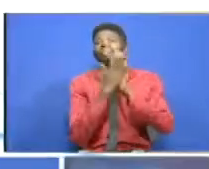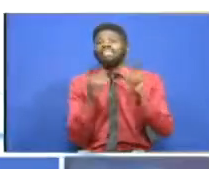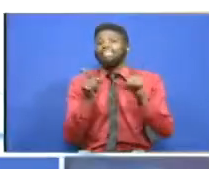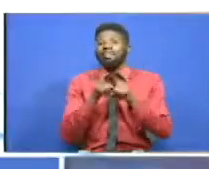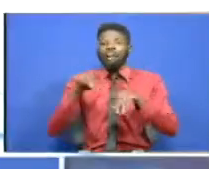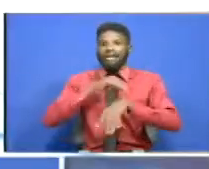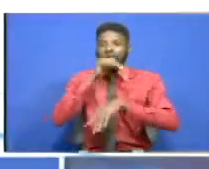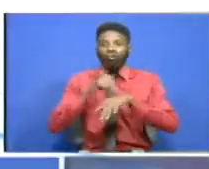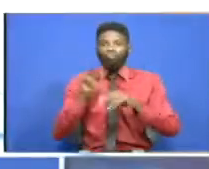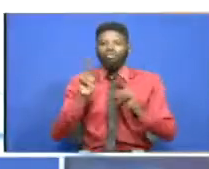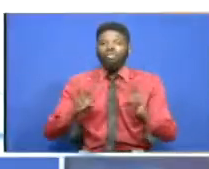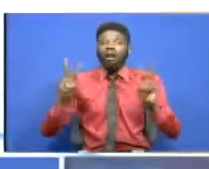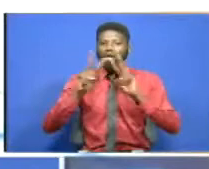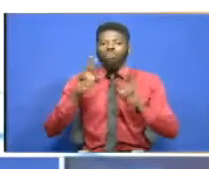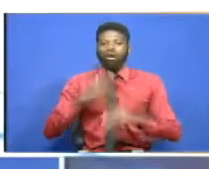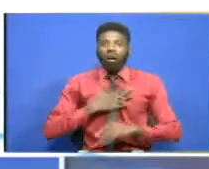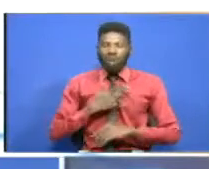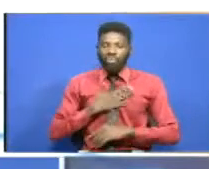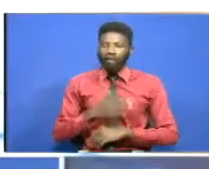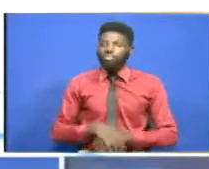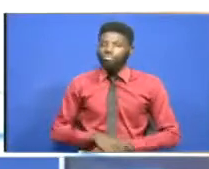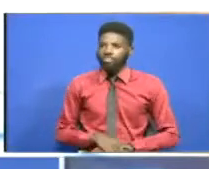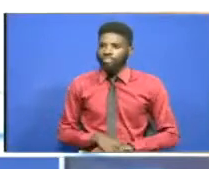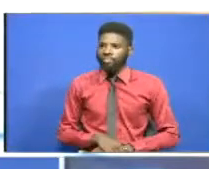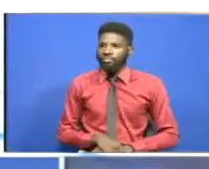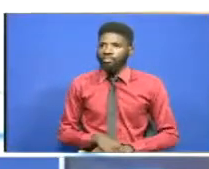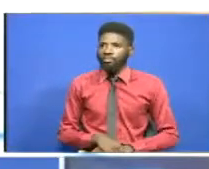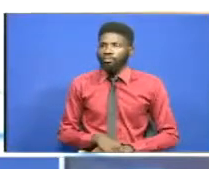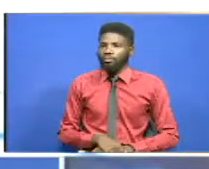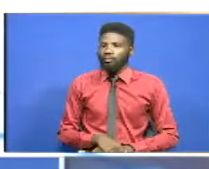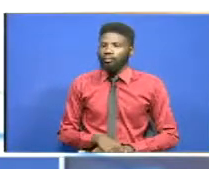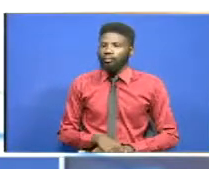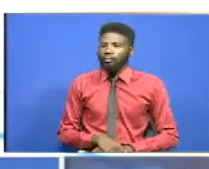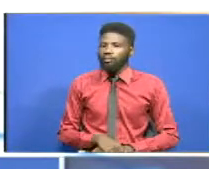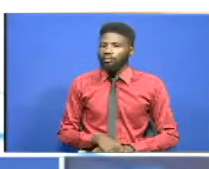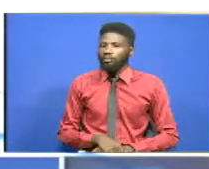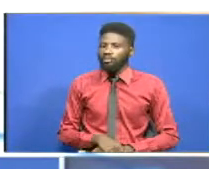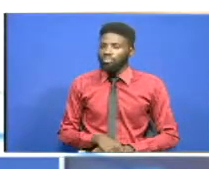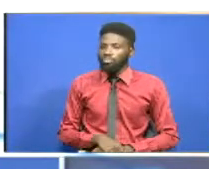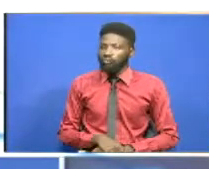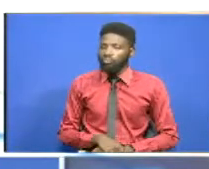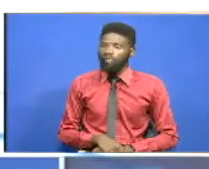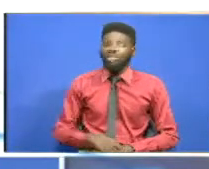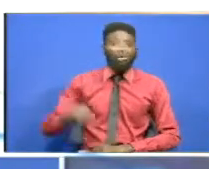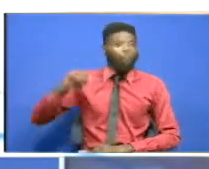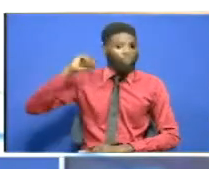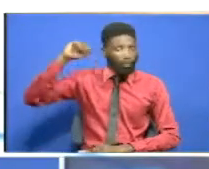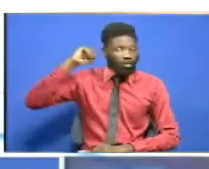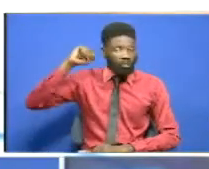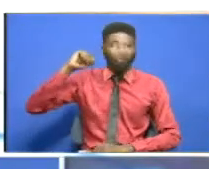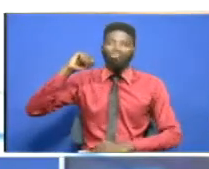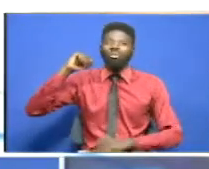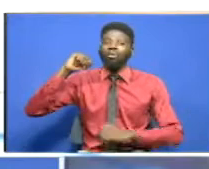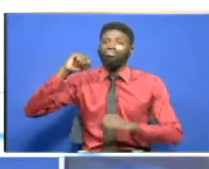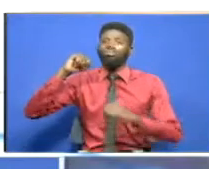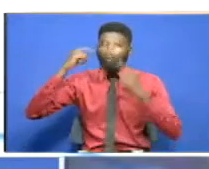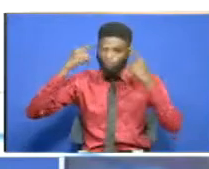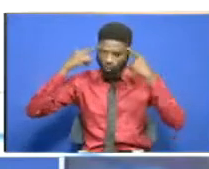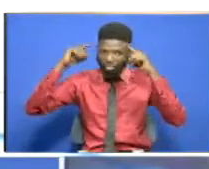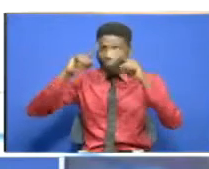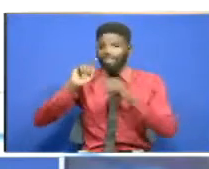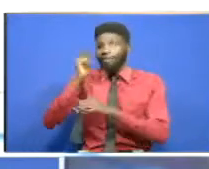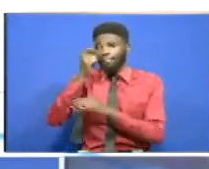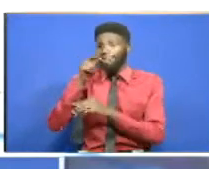fabric. By guaranteeing peace, political stability, and prosperity in Kenya, is a consociation